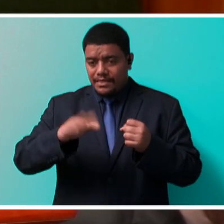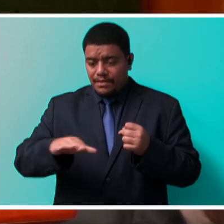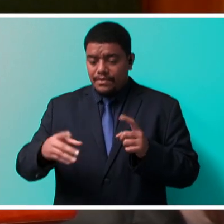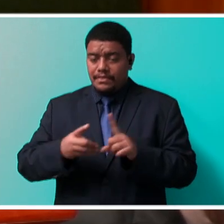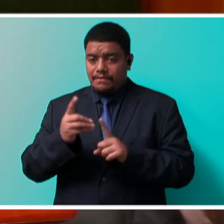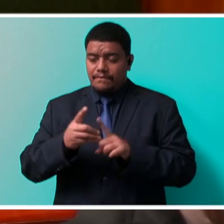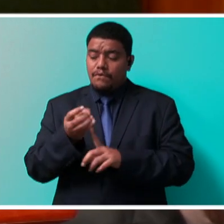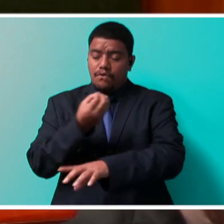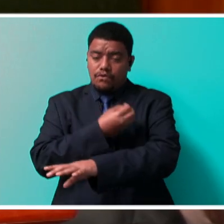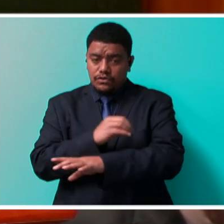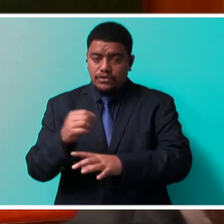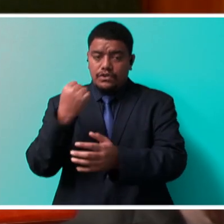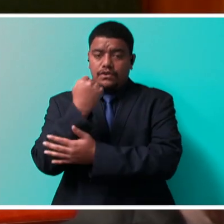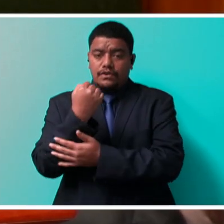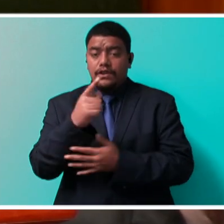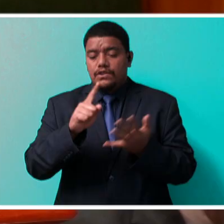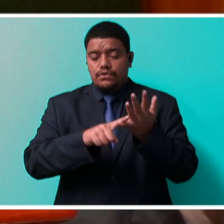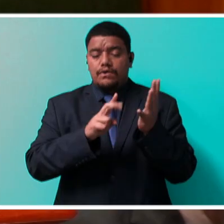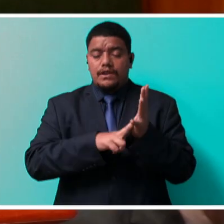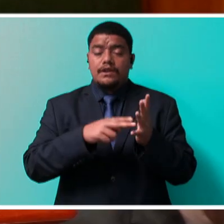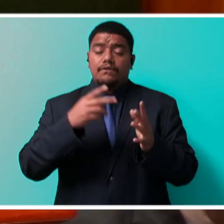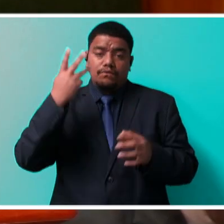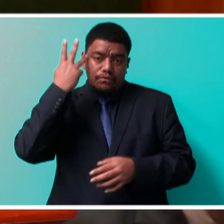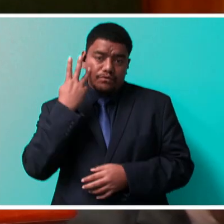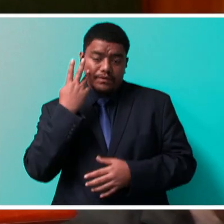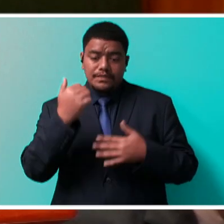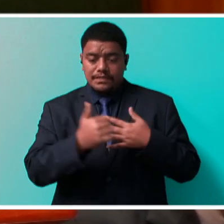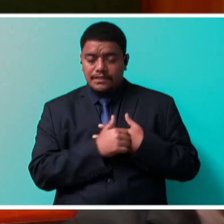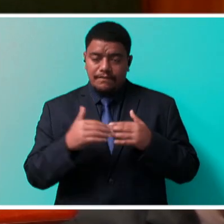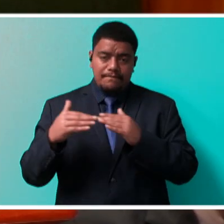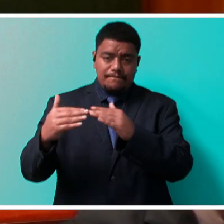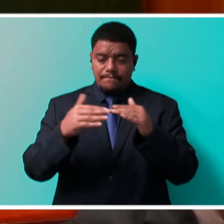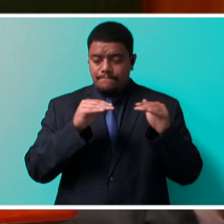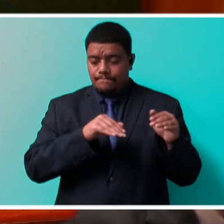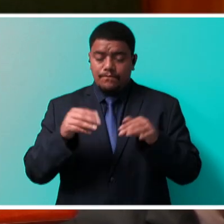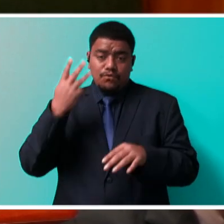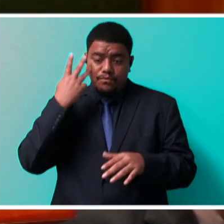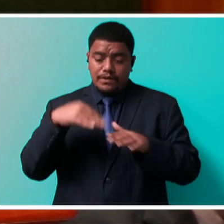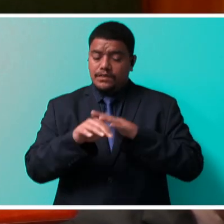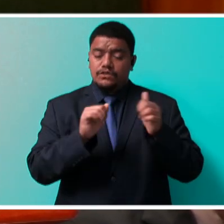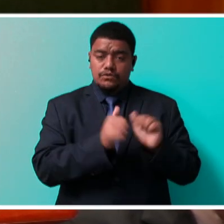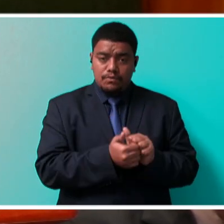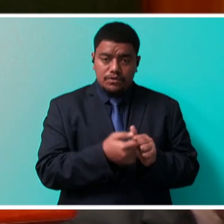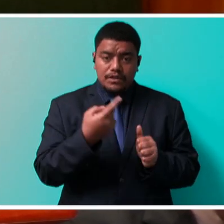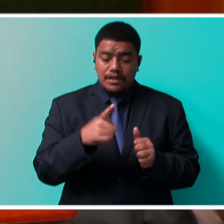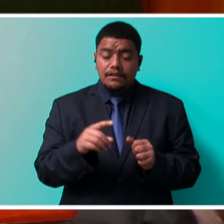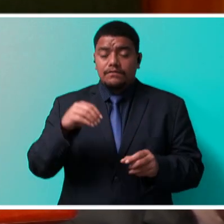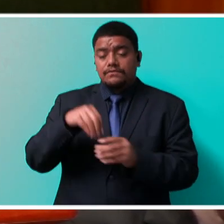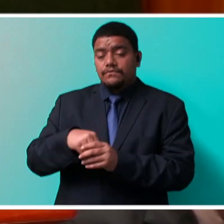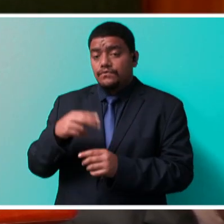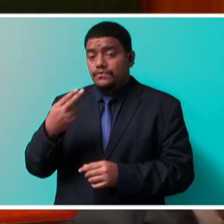through Oceania Rugby and UN Women. It promotes safe and equal participation of women in sports and contributes